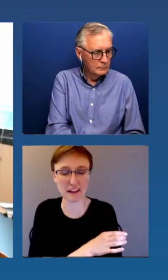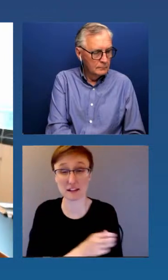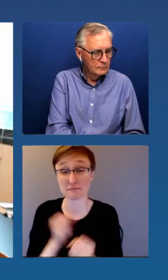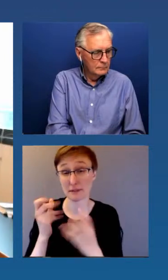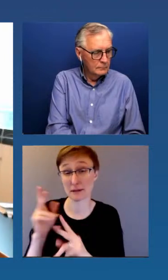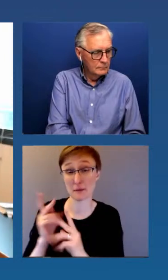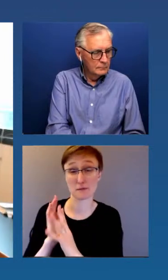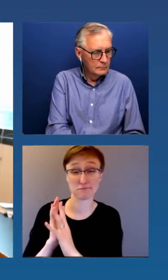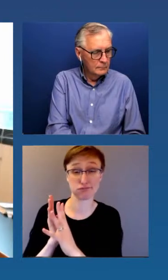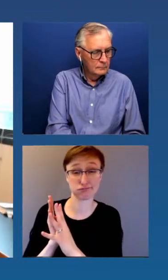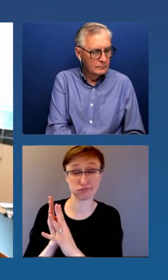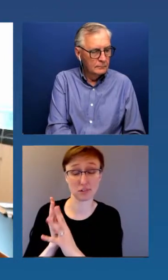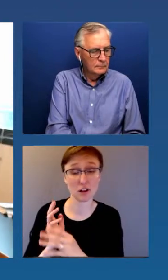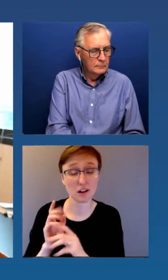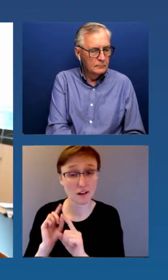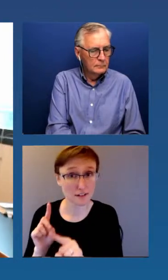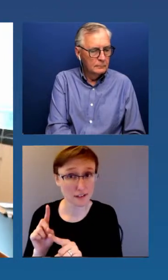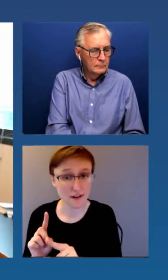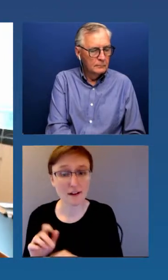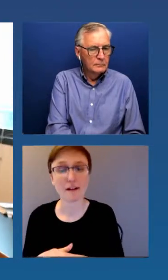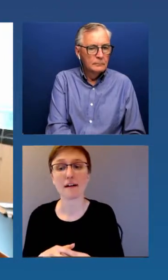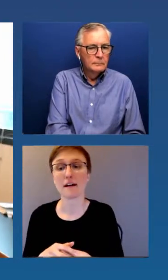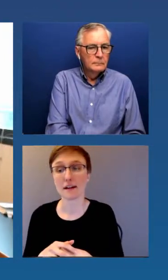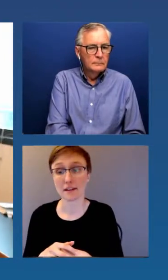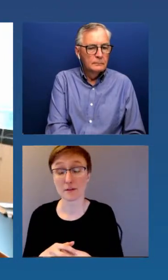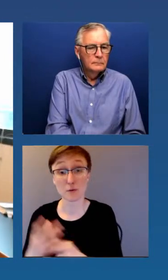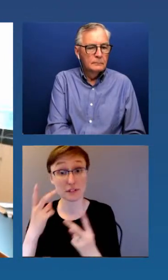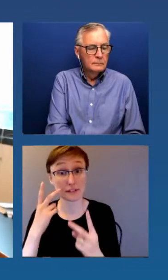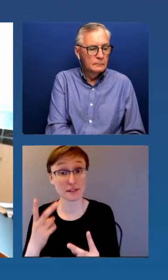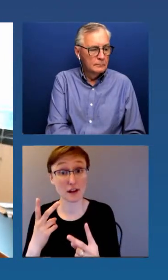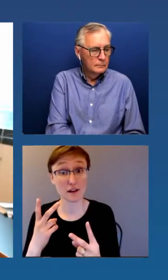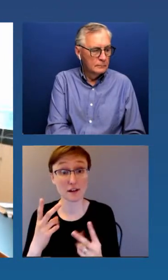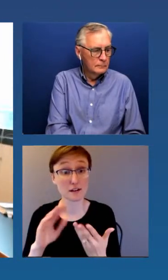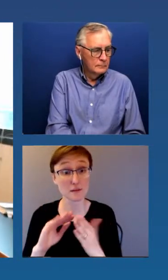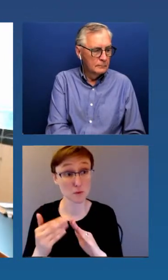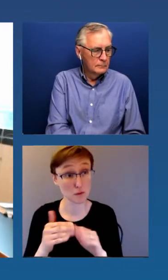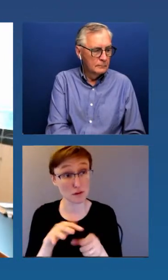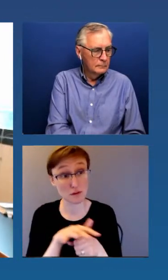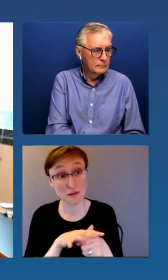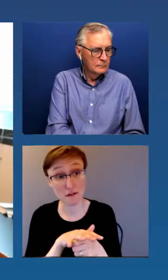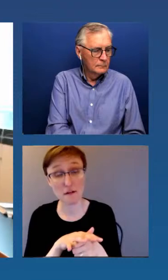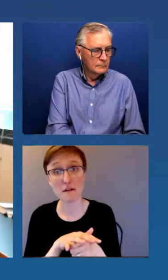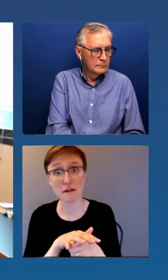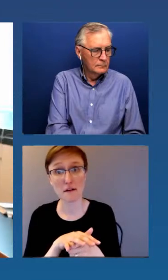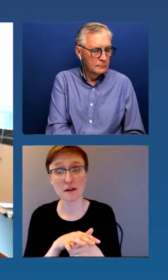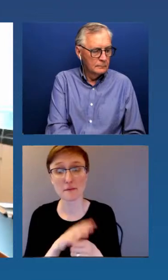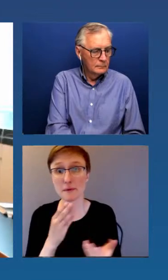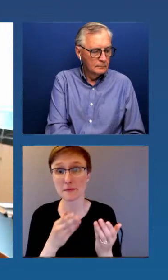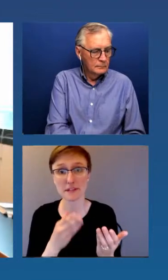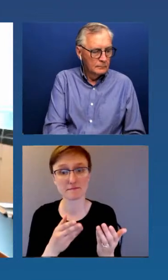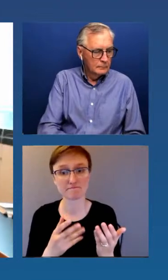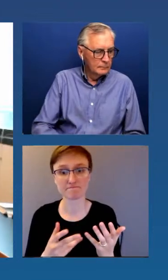neighborhood clinics. When we saw perhaps there was now a population of people that required a more